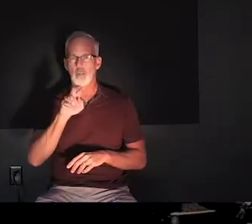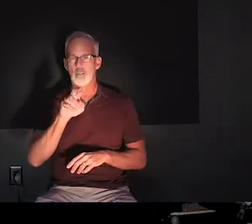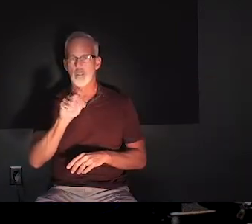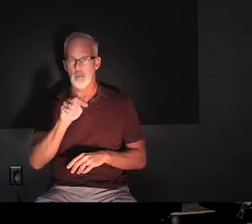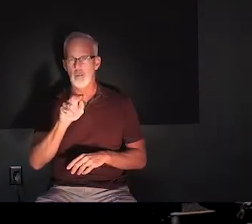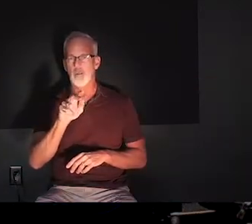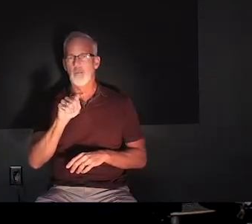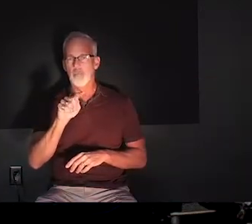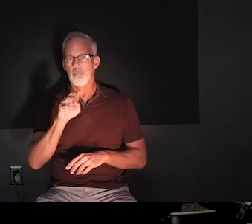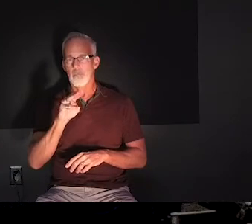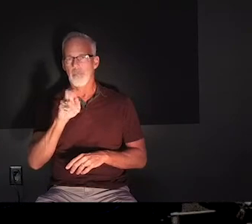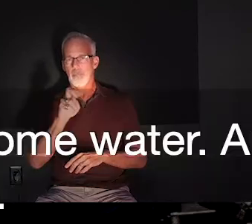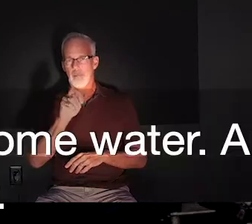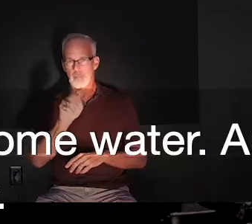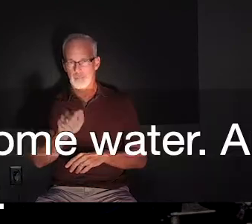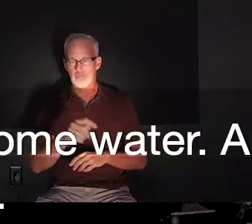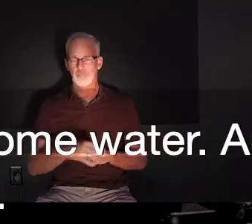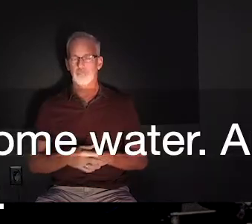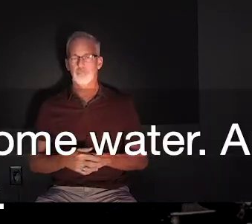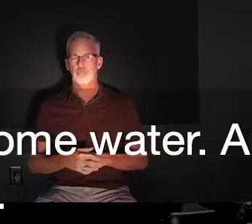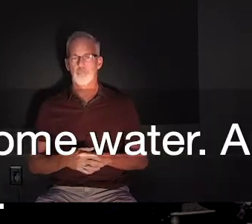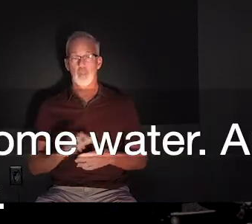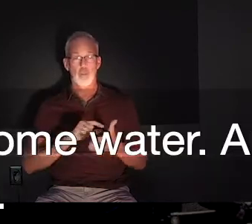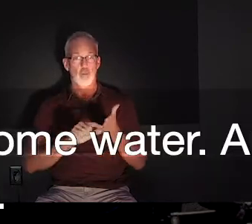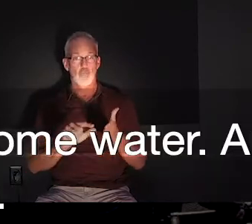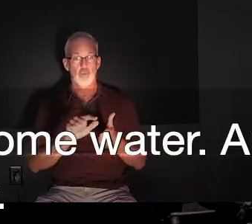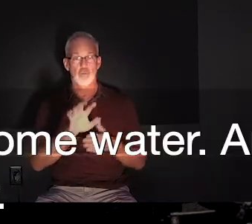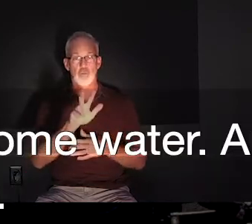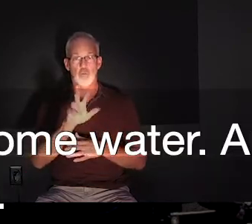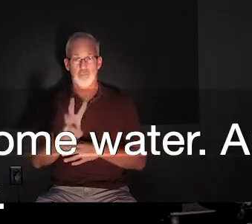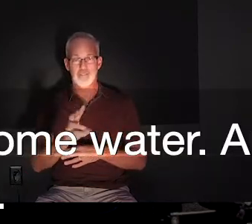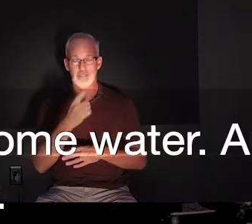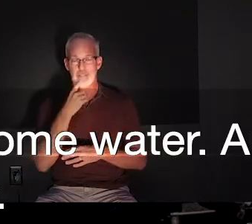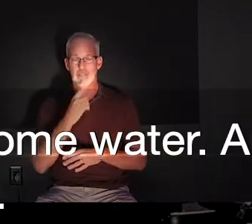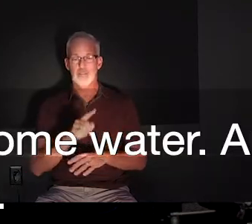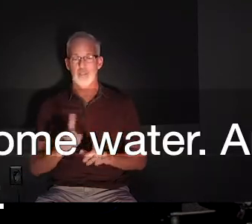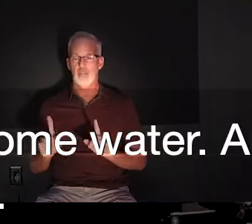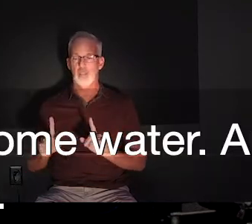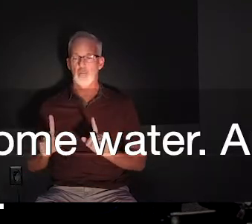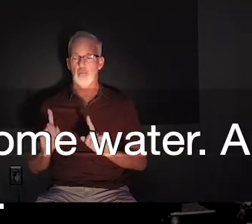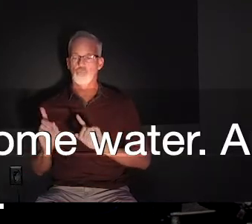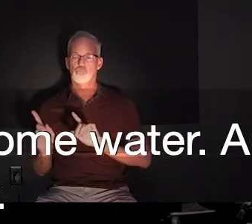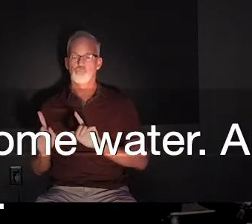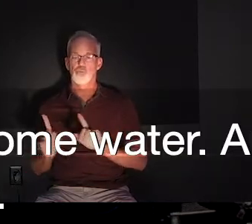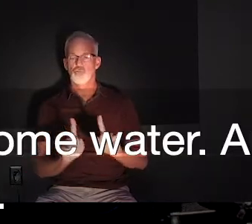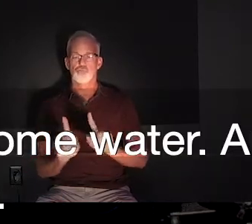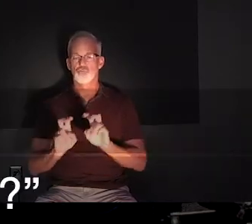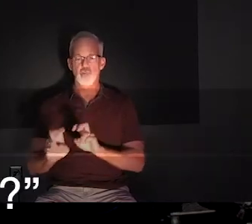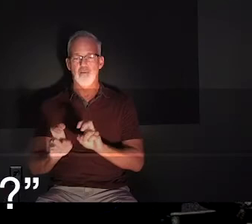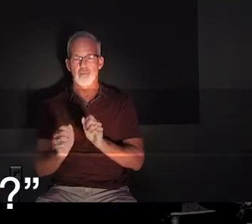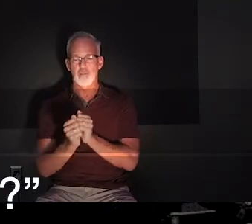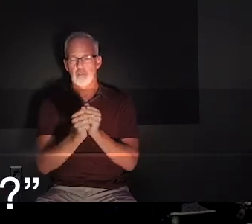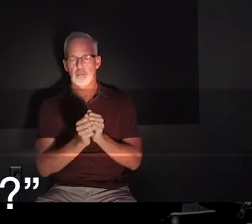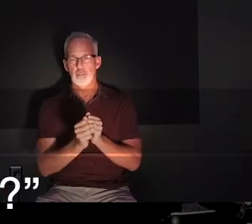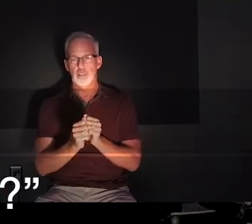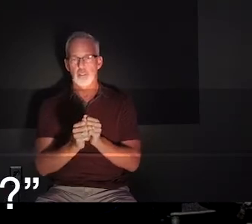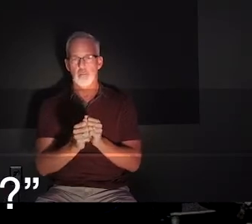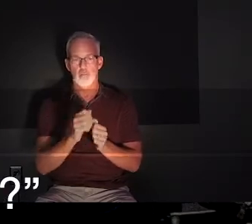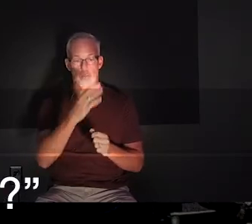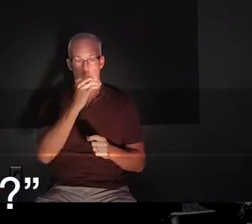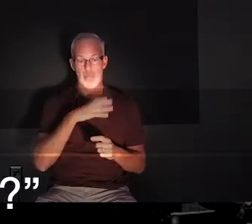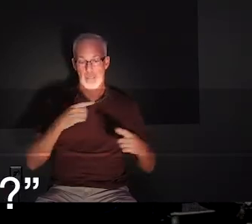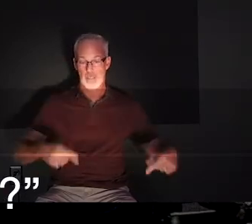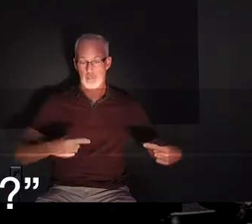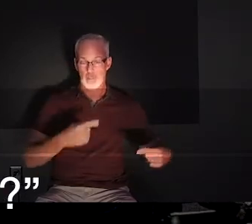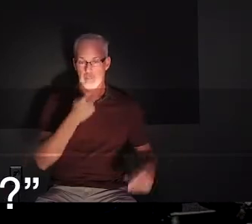verse 36, it says, now as they went down the road and they came to some water, and the eunuch said, see, here is water. What hinders